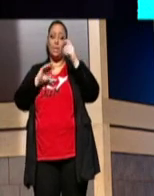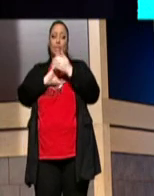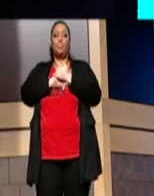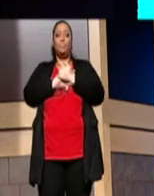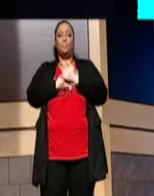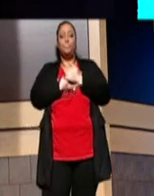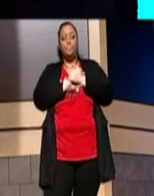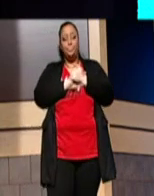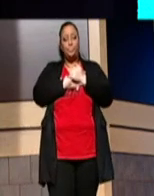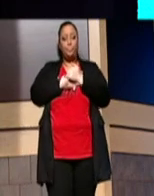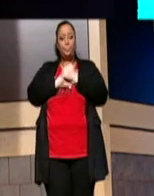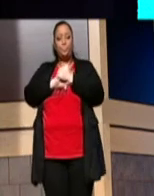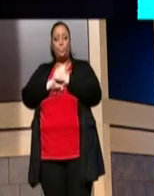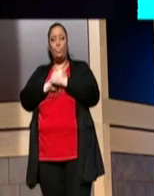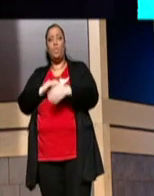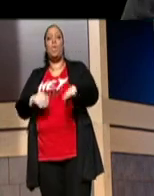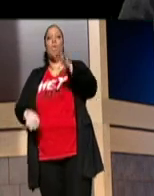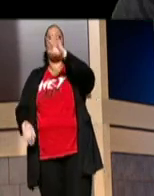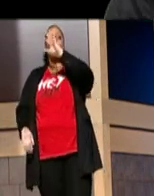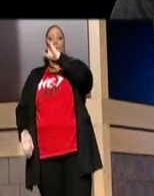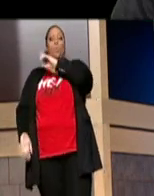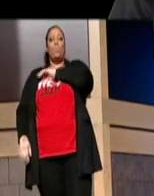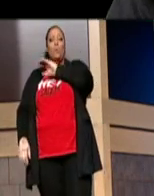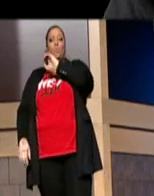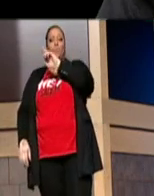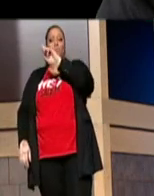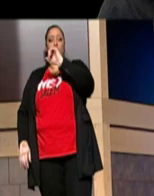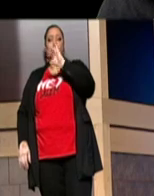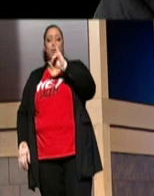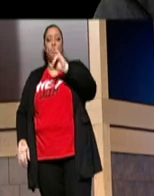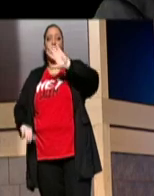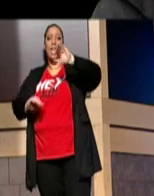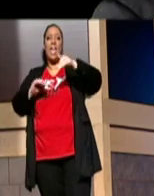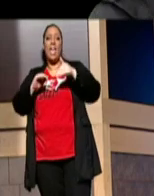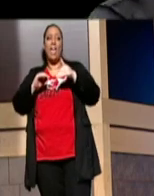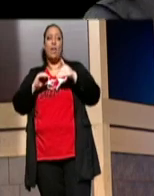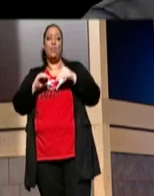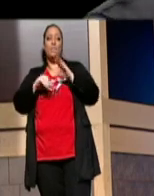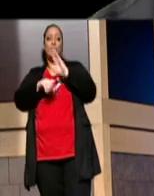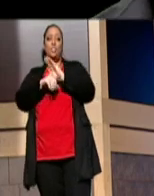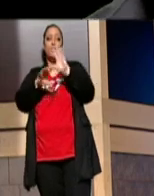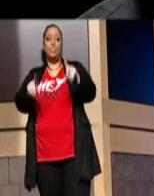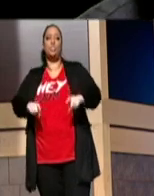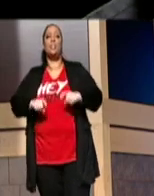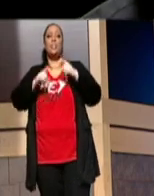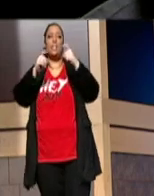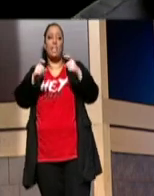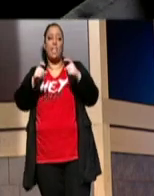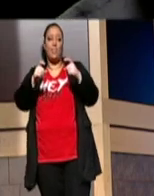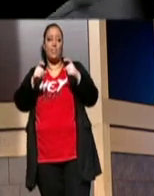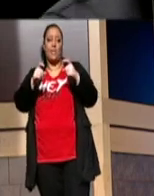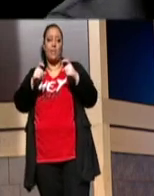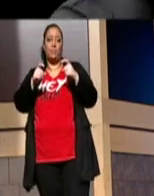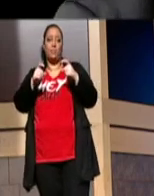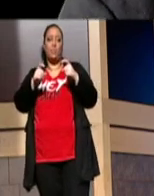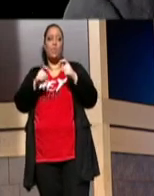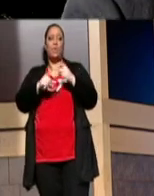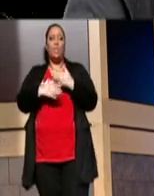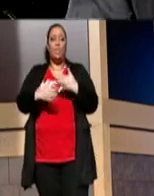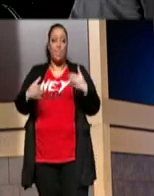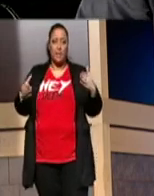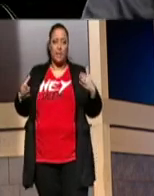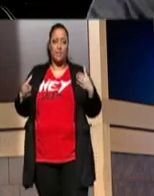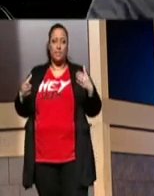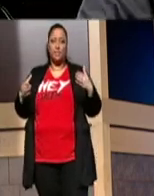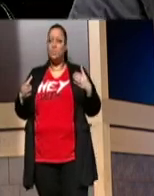Reverend Carey, all the way in Detroit, asked the question, how can the church hand out resources and the members stay protected? I simply want